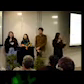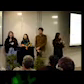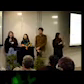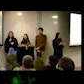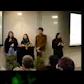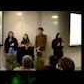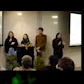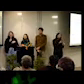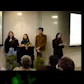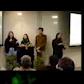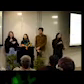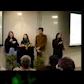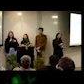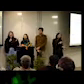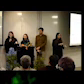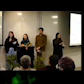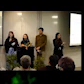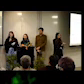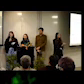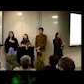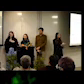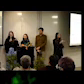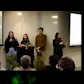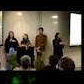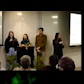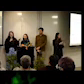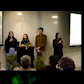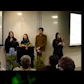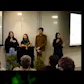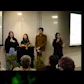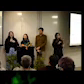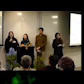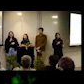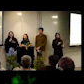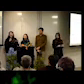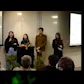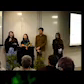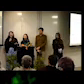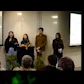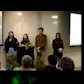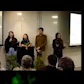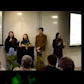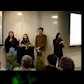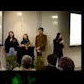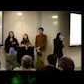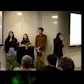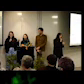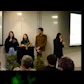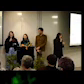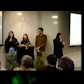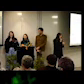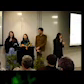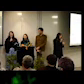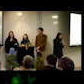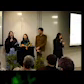those earlier time points and capturing disorders early can actually make a bigger difference. Now, that's one kind of,